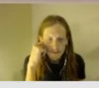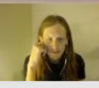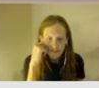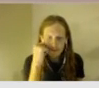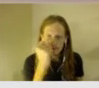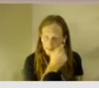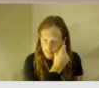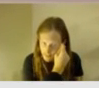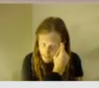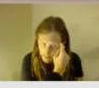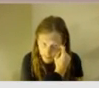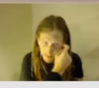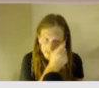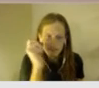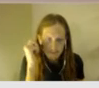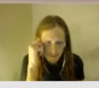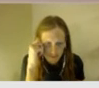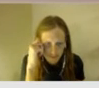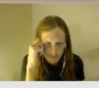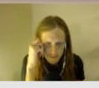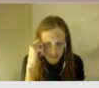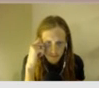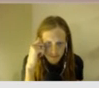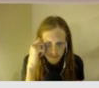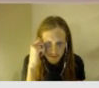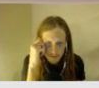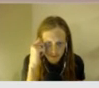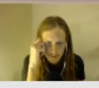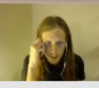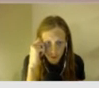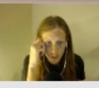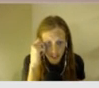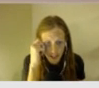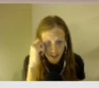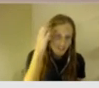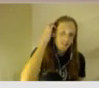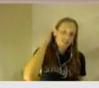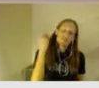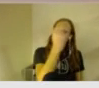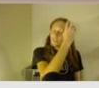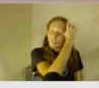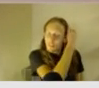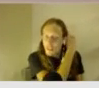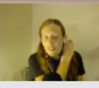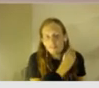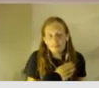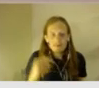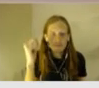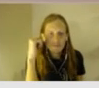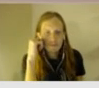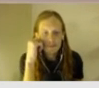establishments get different looks than, you know, a woman does. So, of course, yeah. Yeah, it's been kind